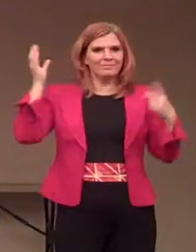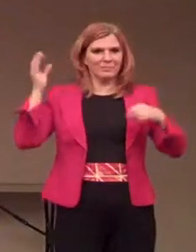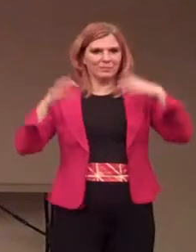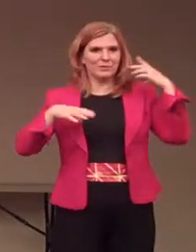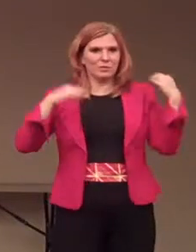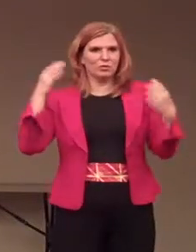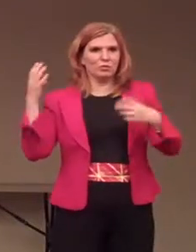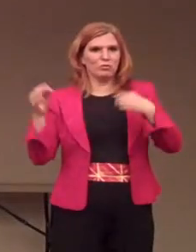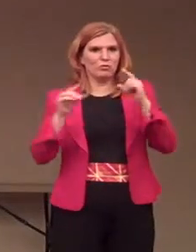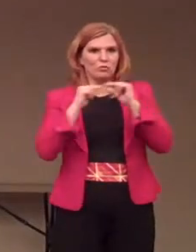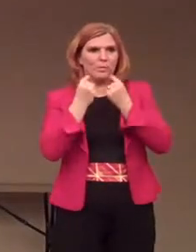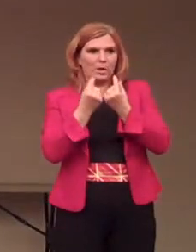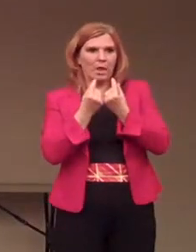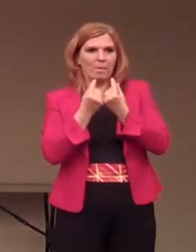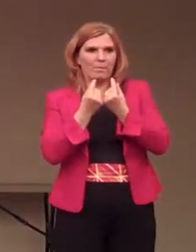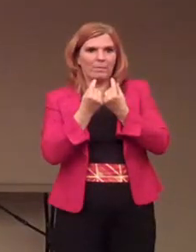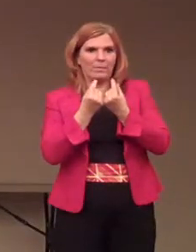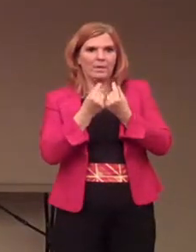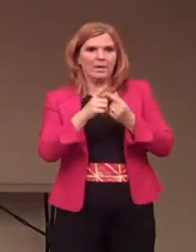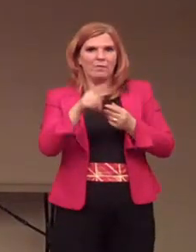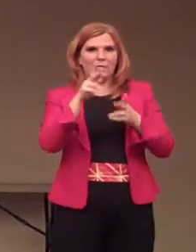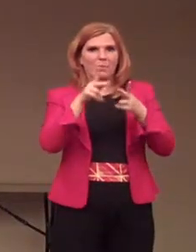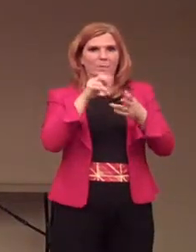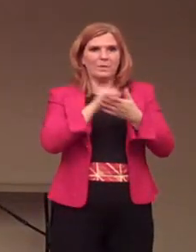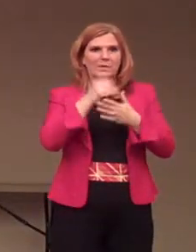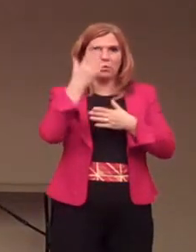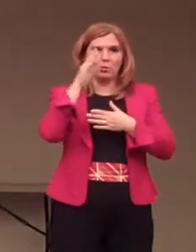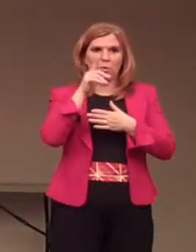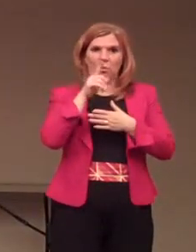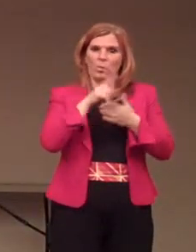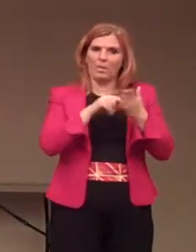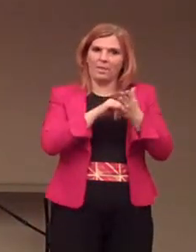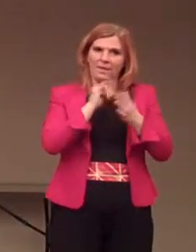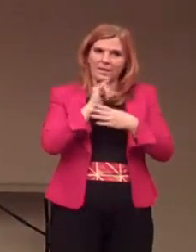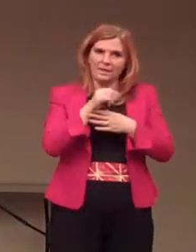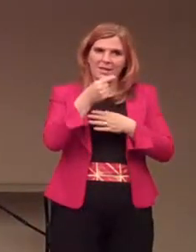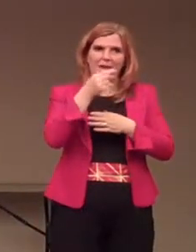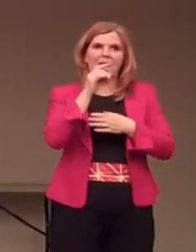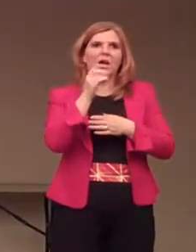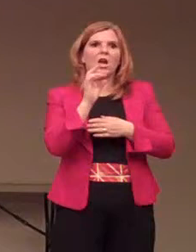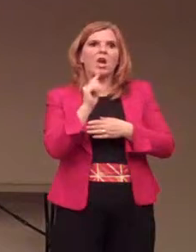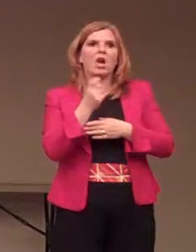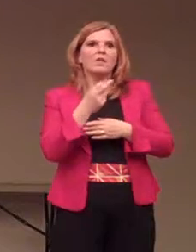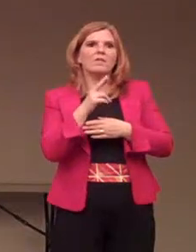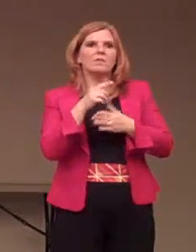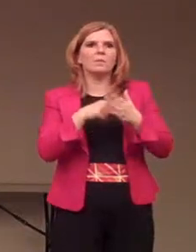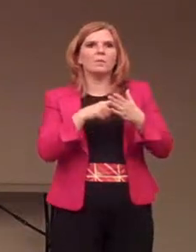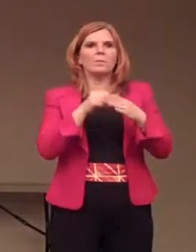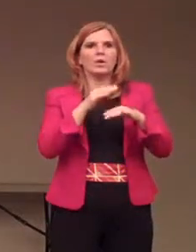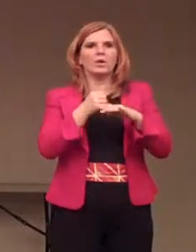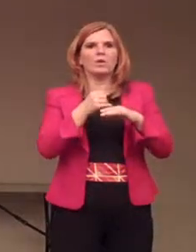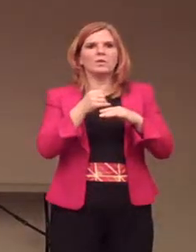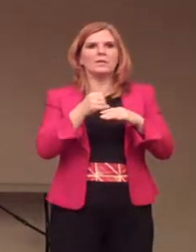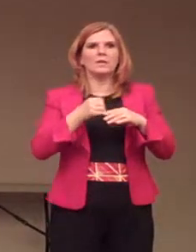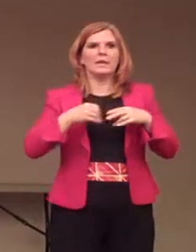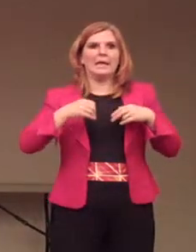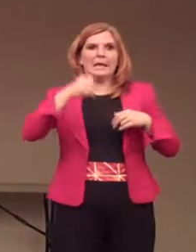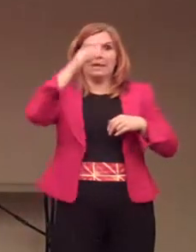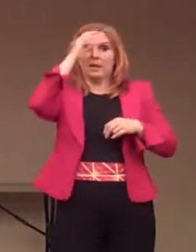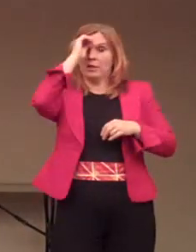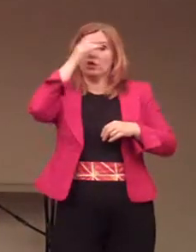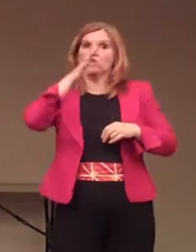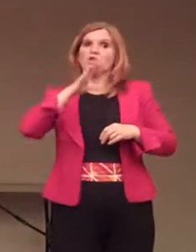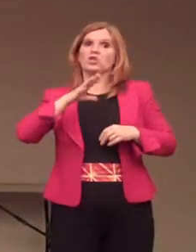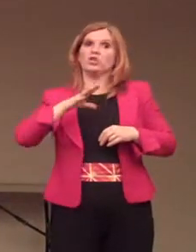Godfather's. Now, for those of you who aren't familiar with Godfather's, Godfather's is what we would call a gentleman's club.